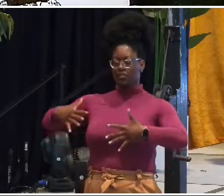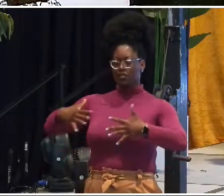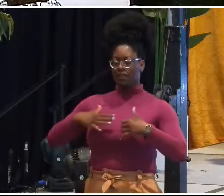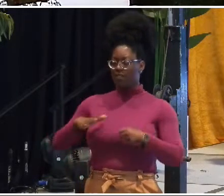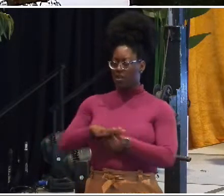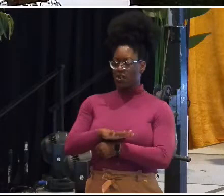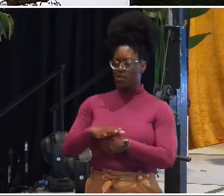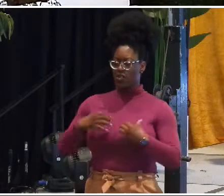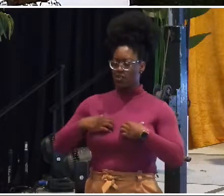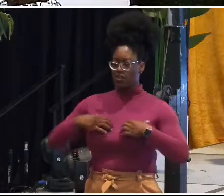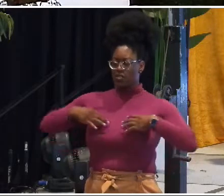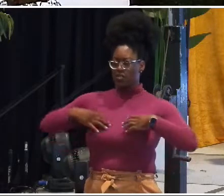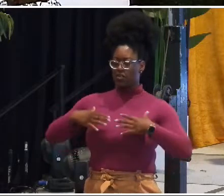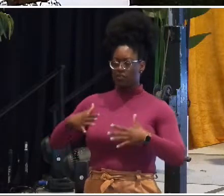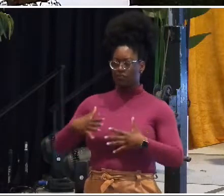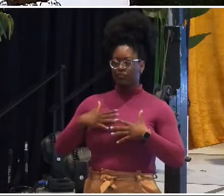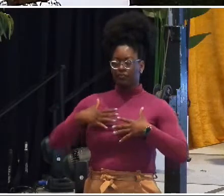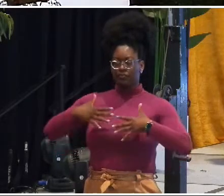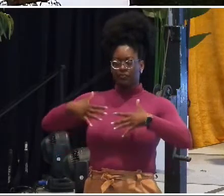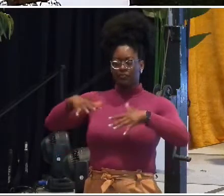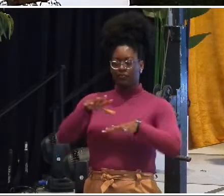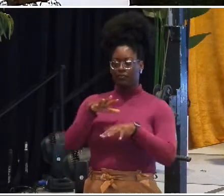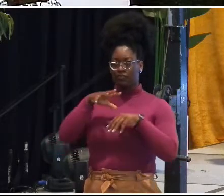belly. Exhale.